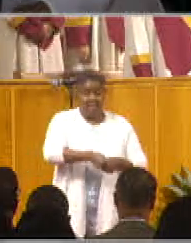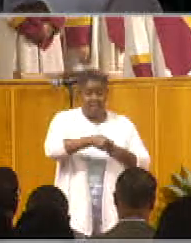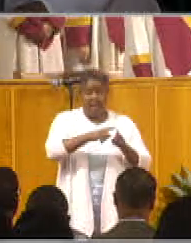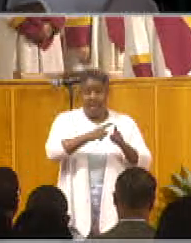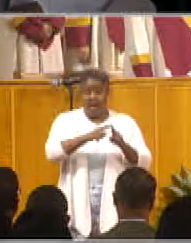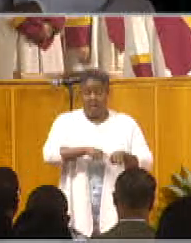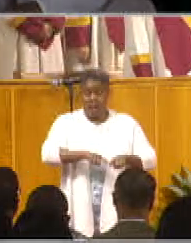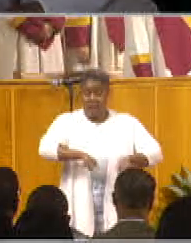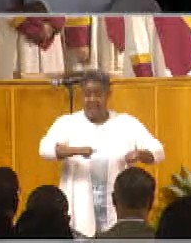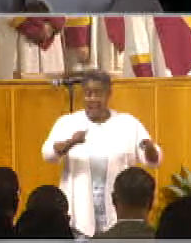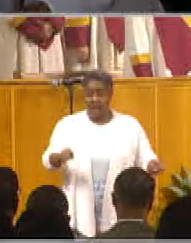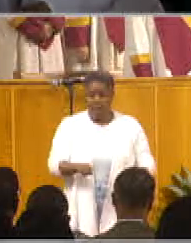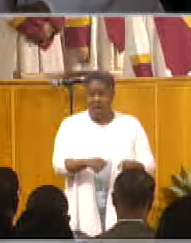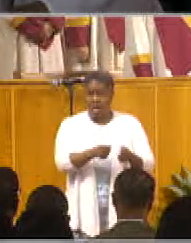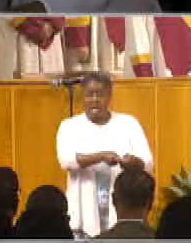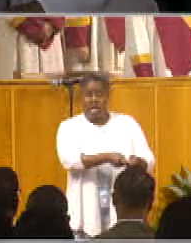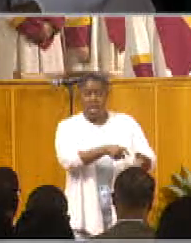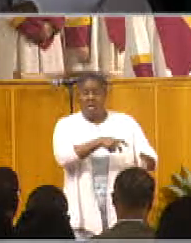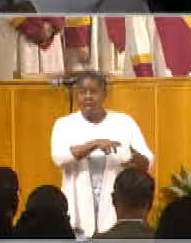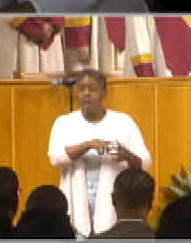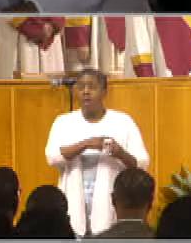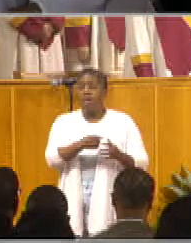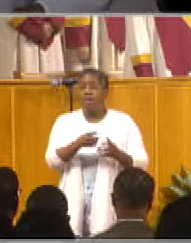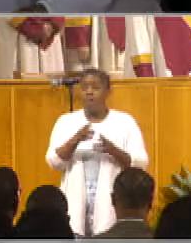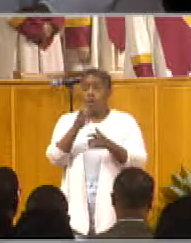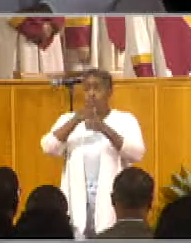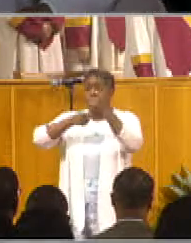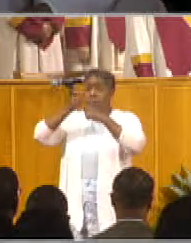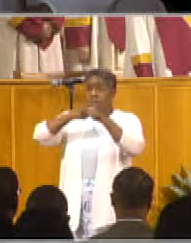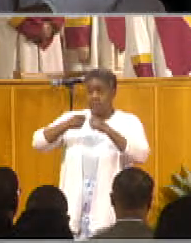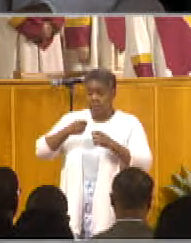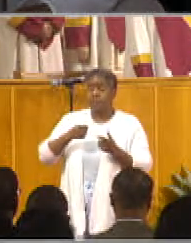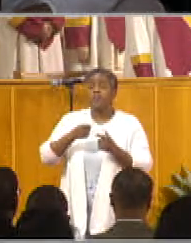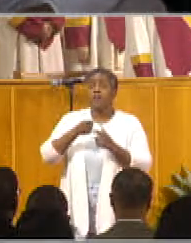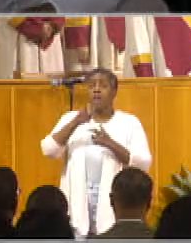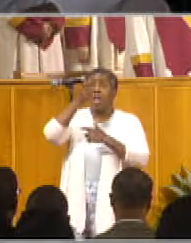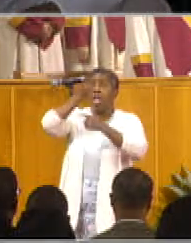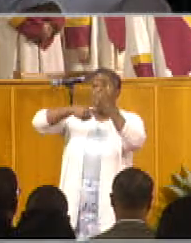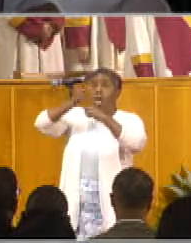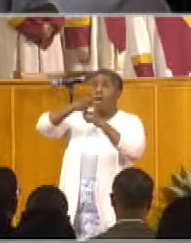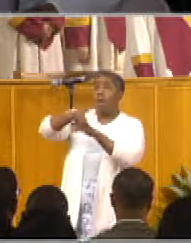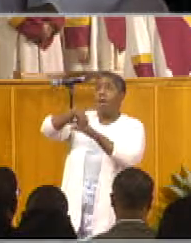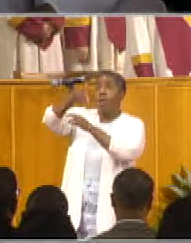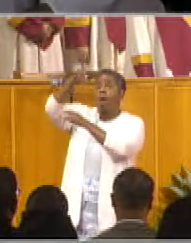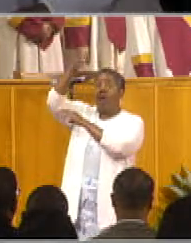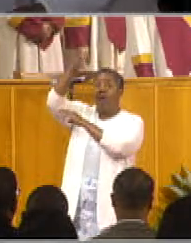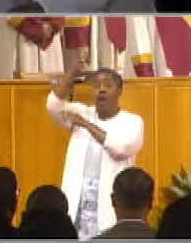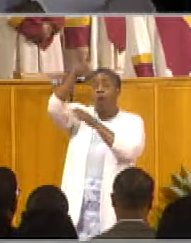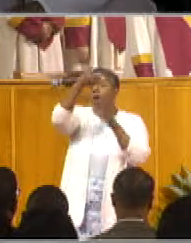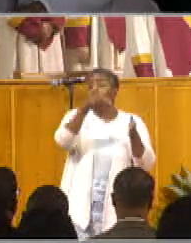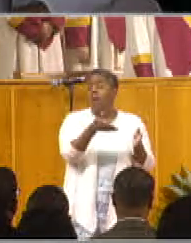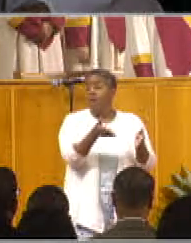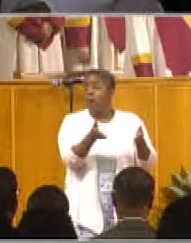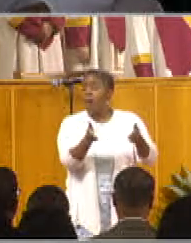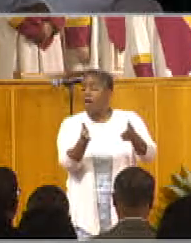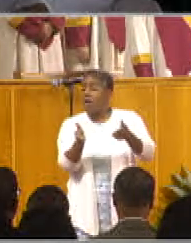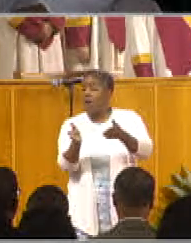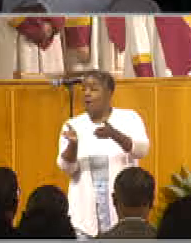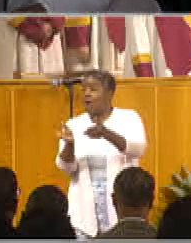sea, meanwhile loosing the rudder ropes. And they hoisted the mainsail to the wind and made for